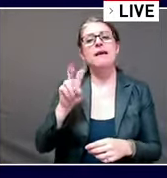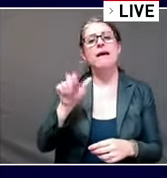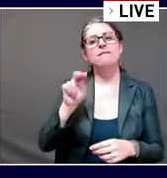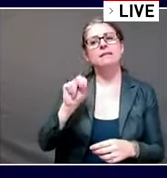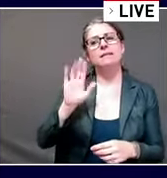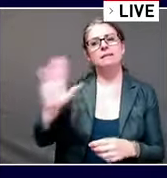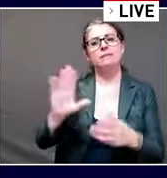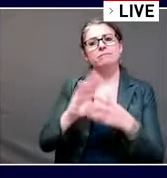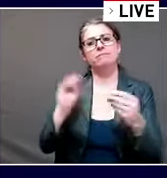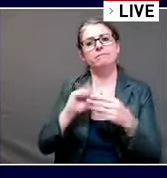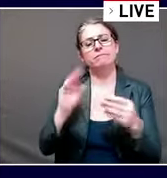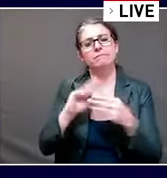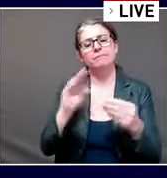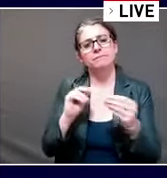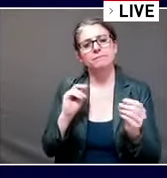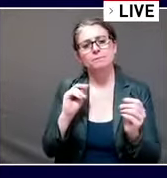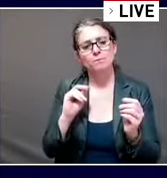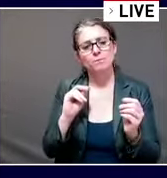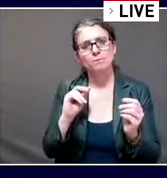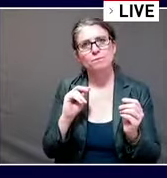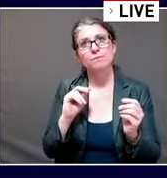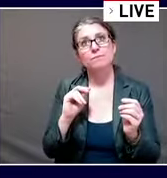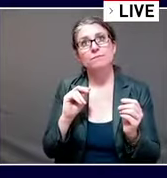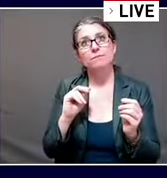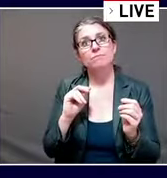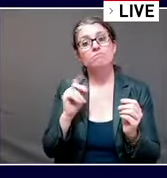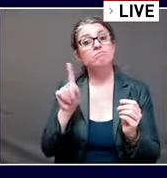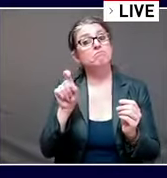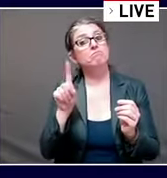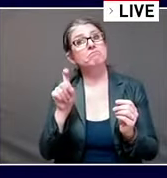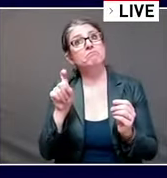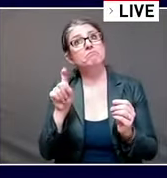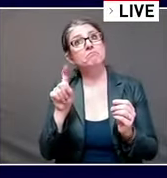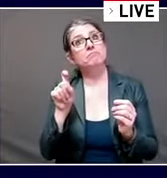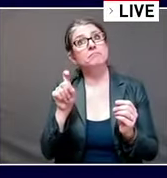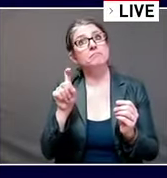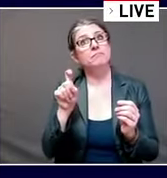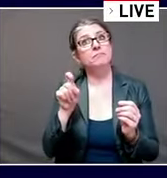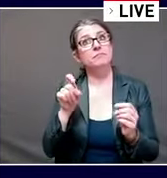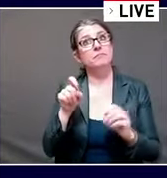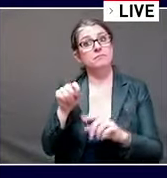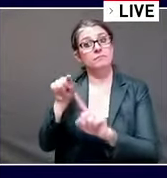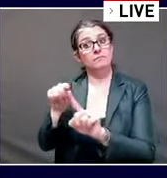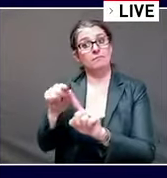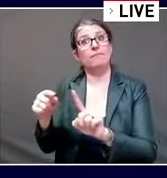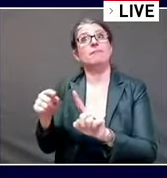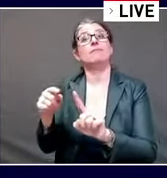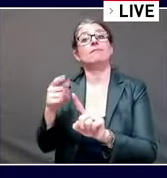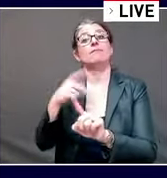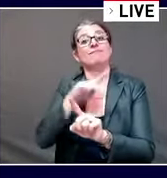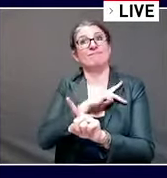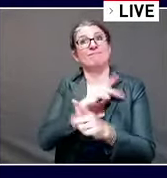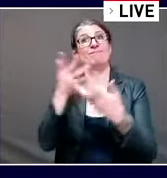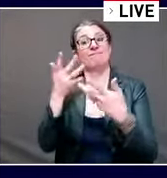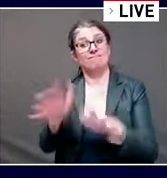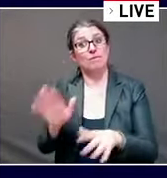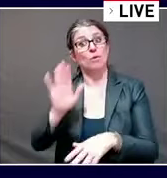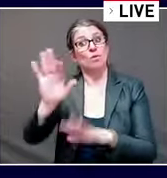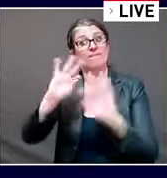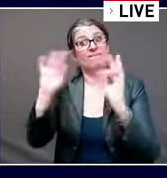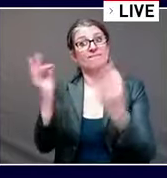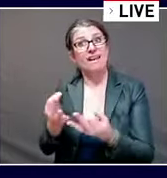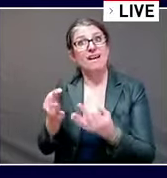have confidence to take the vaccine yourself, to have your kids take it, and to recommend it to all of your family and friends?